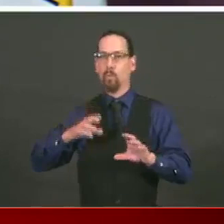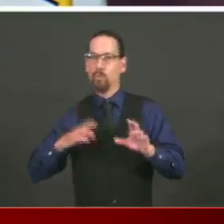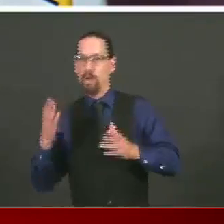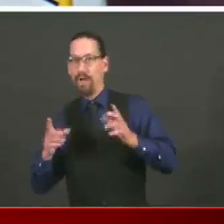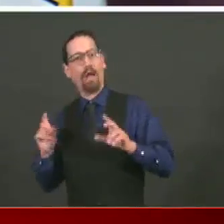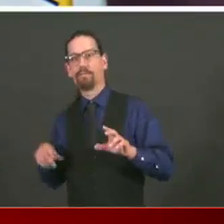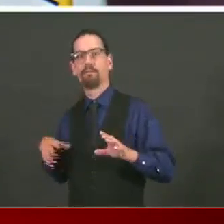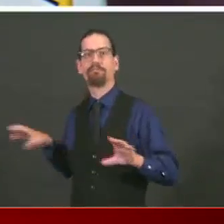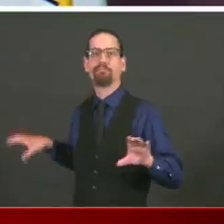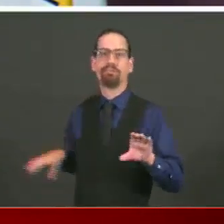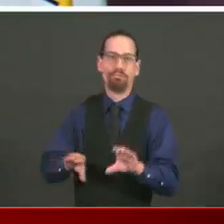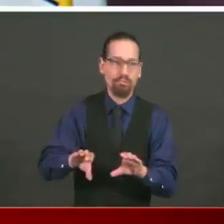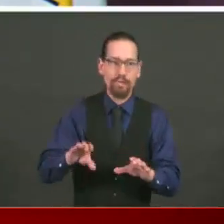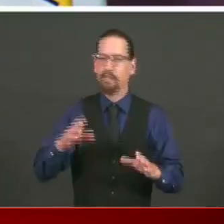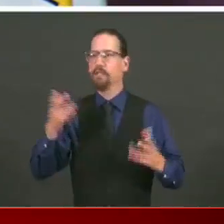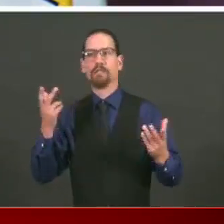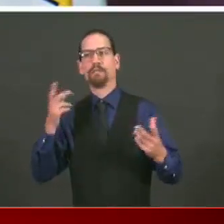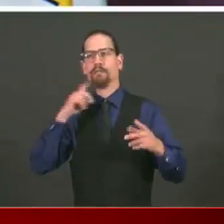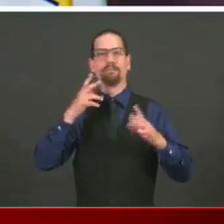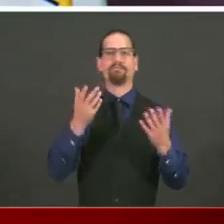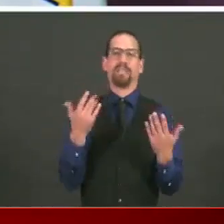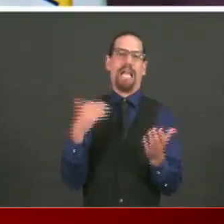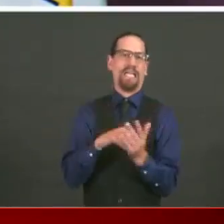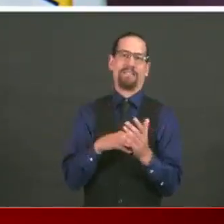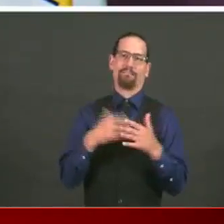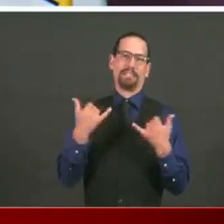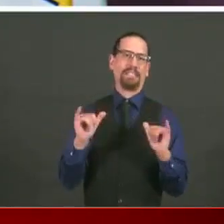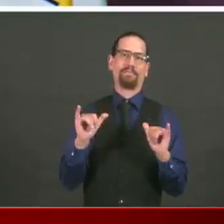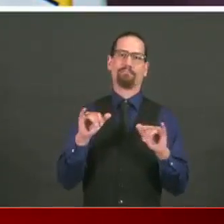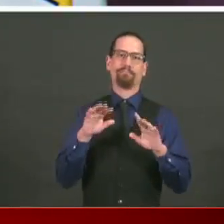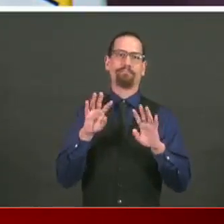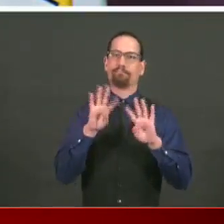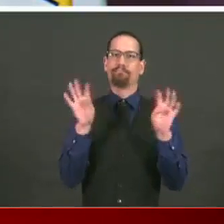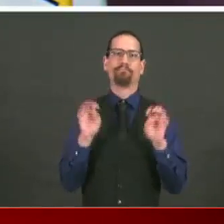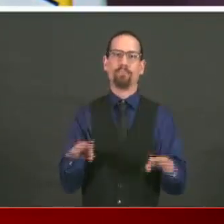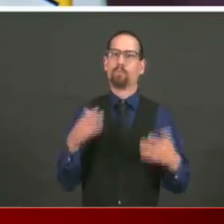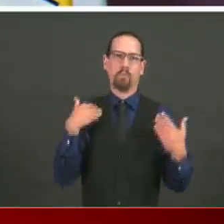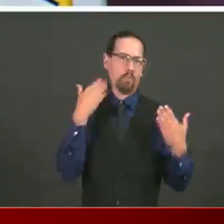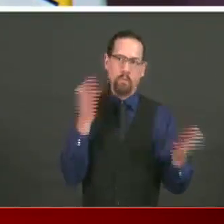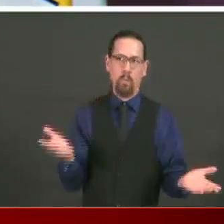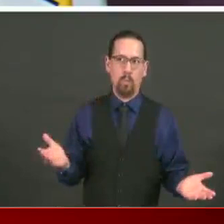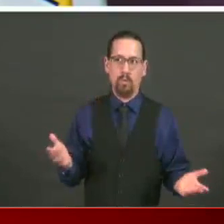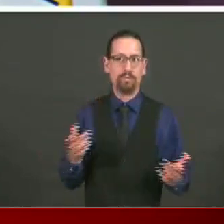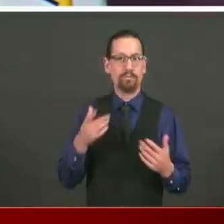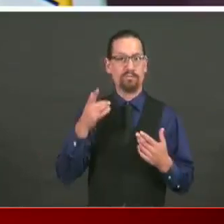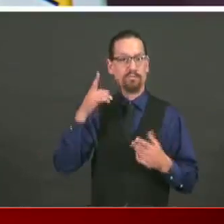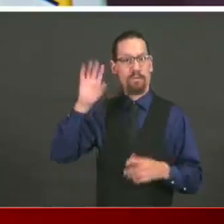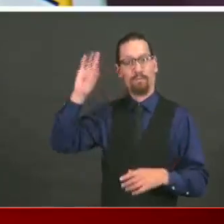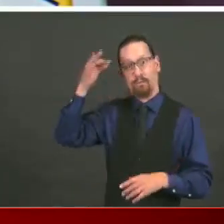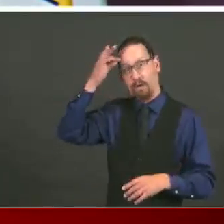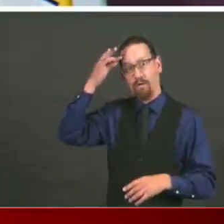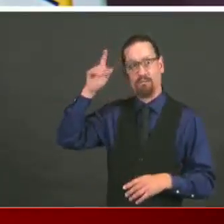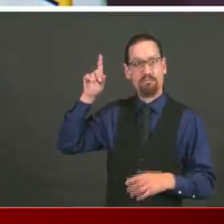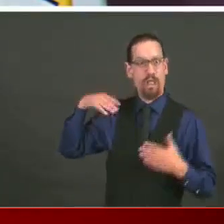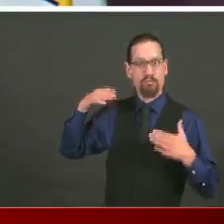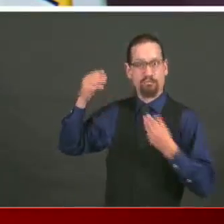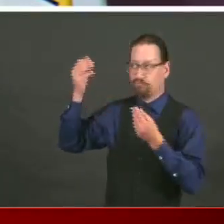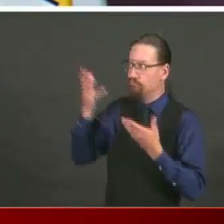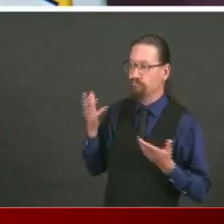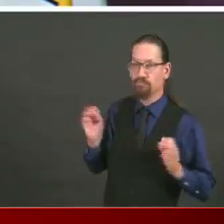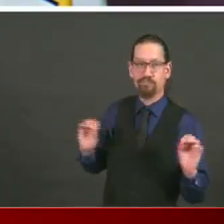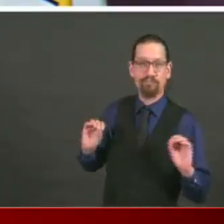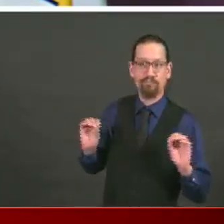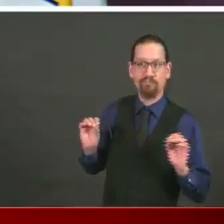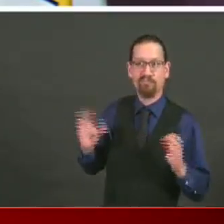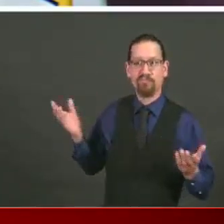it's just uncertainty. So you do the best you can, if given the uncertainty. Right now, as the $600